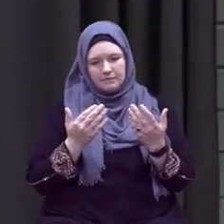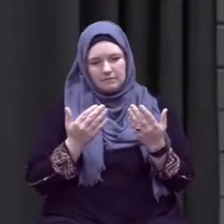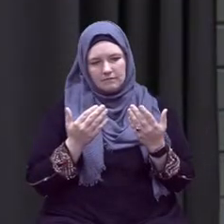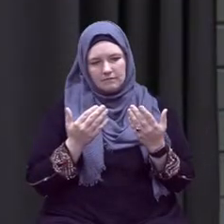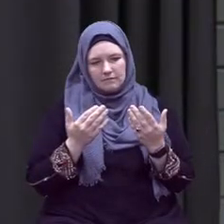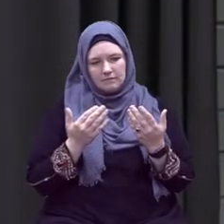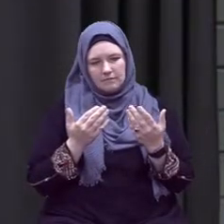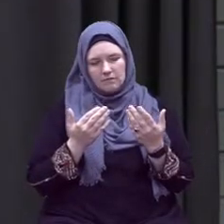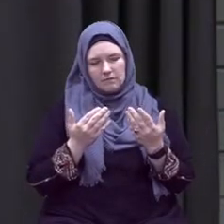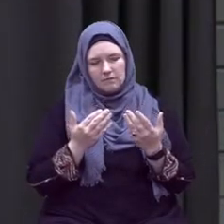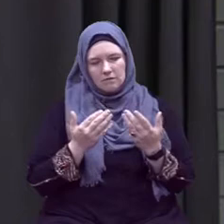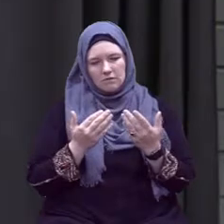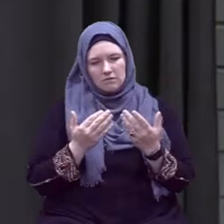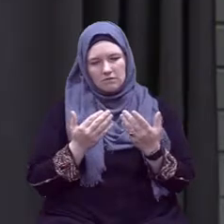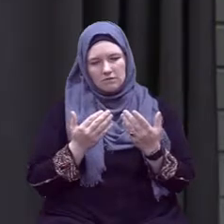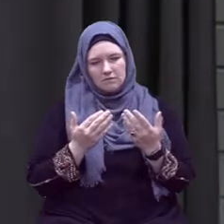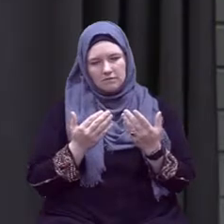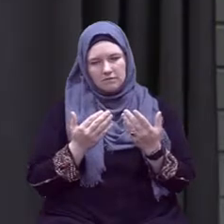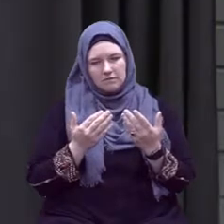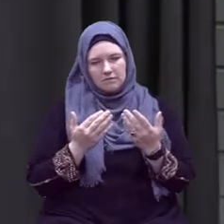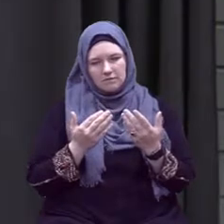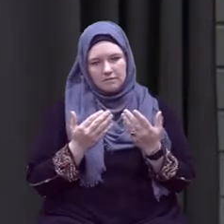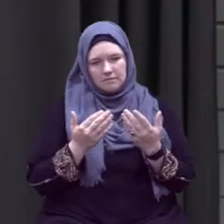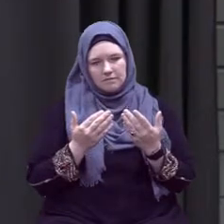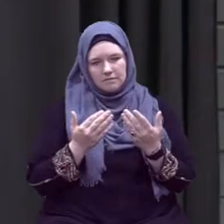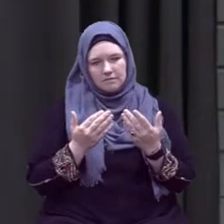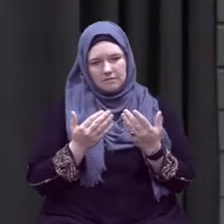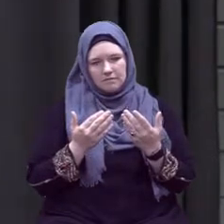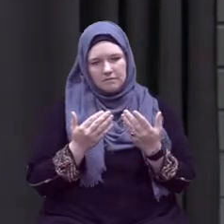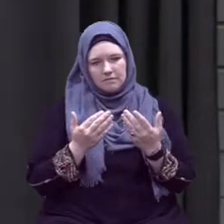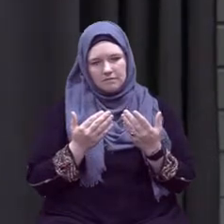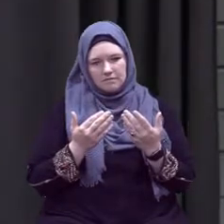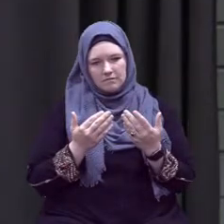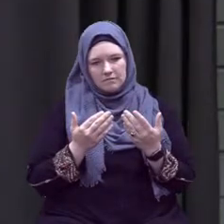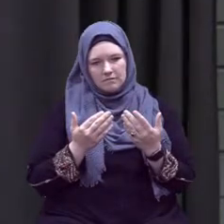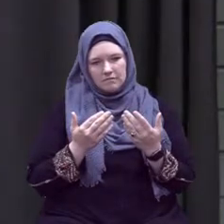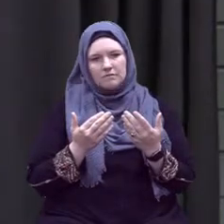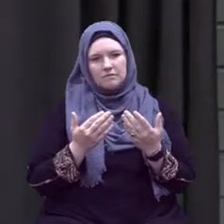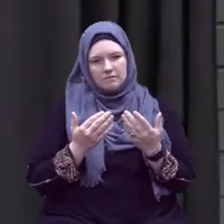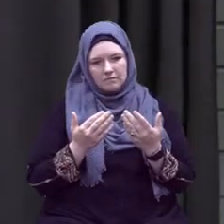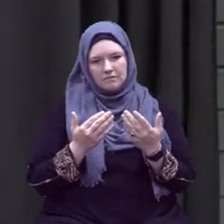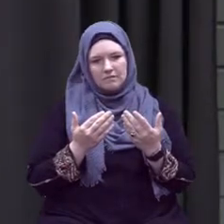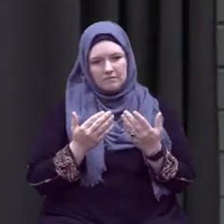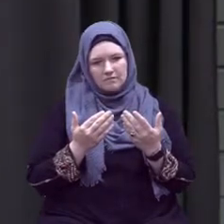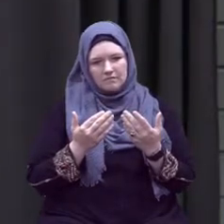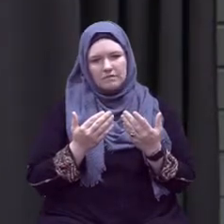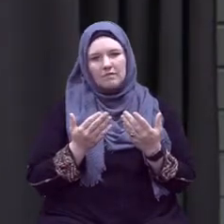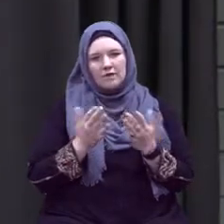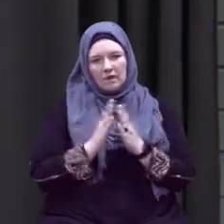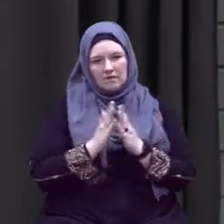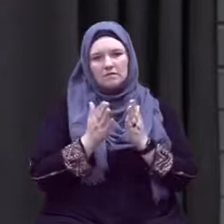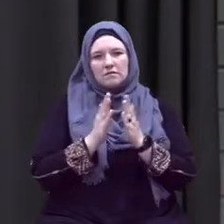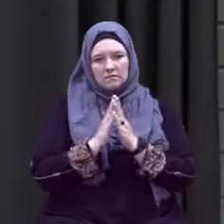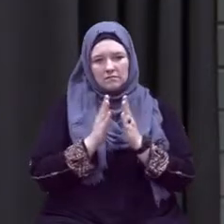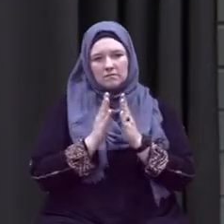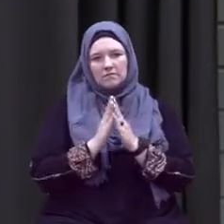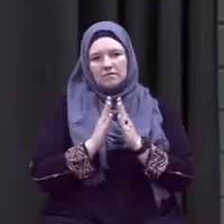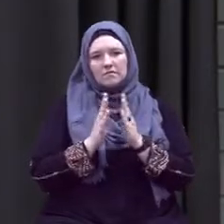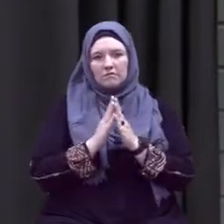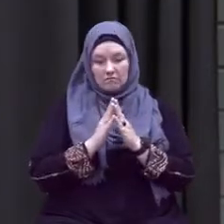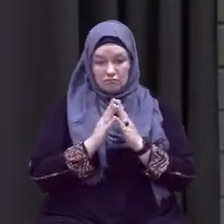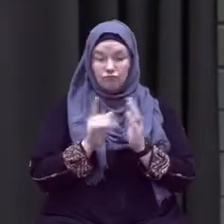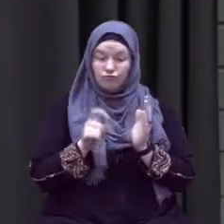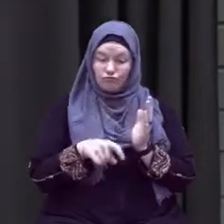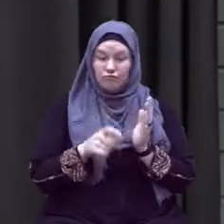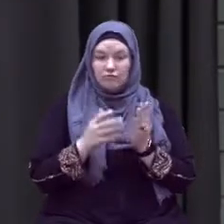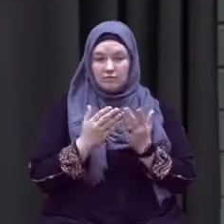nasaha al-ummah wa kashafa al-ghumma Allahumma ajzihi anna wa an walidayna wa an al-islam wal muslimin khayra ma jazayta bi nabiyyan an